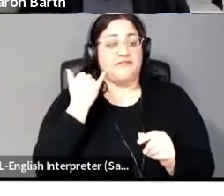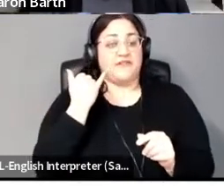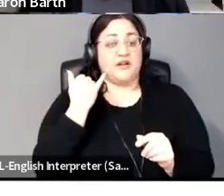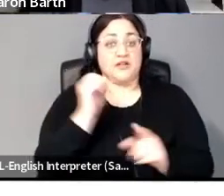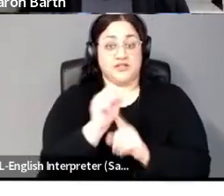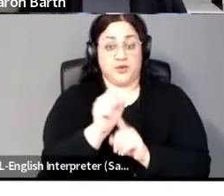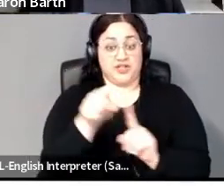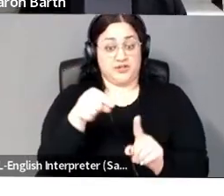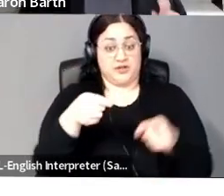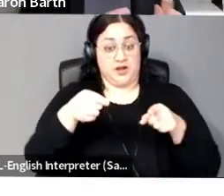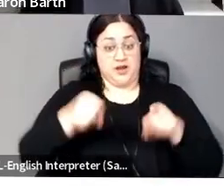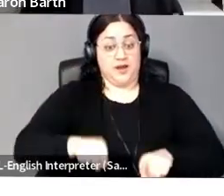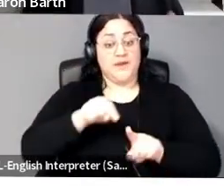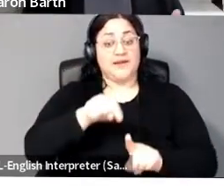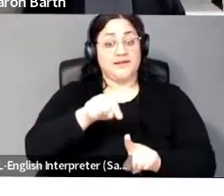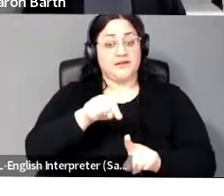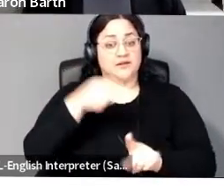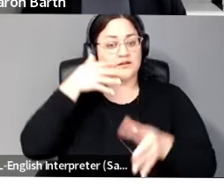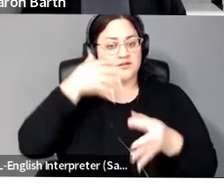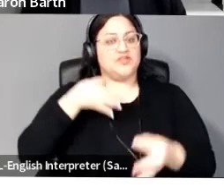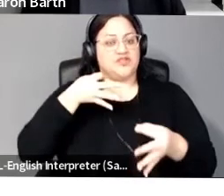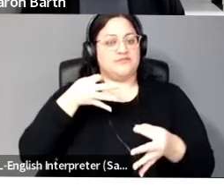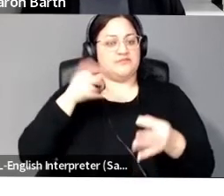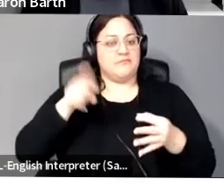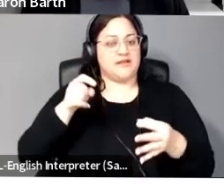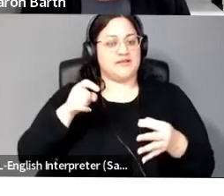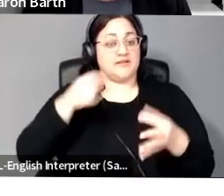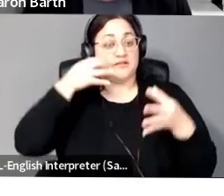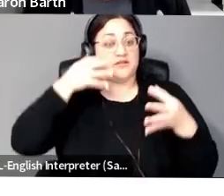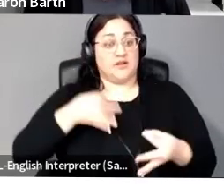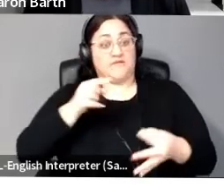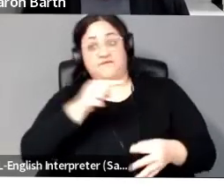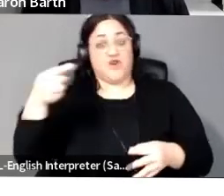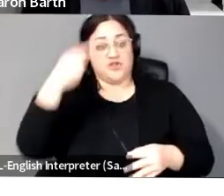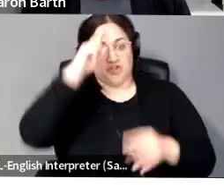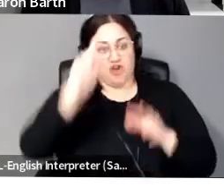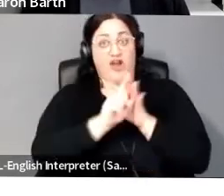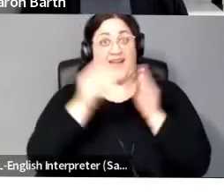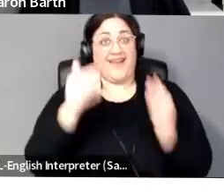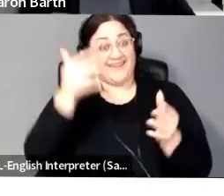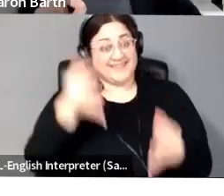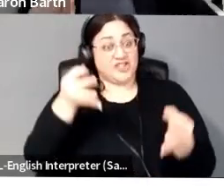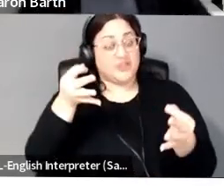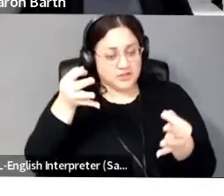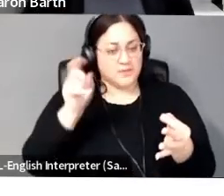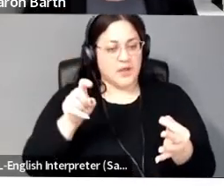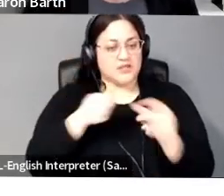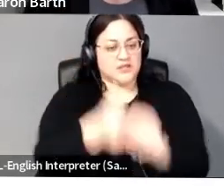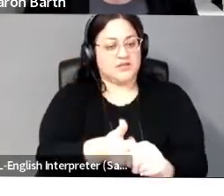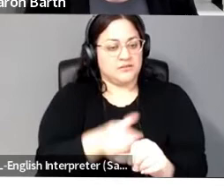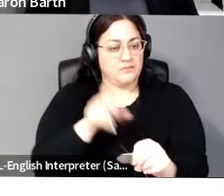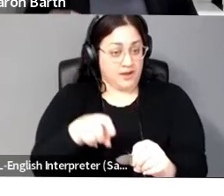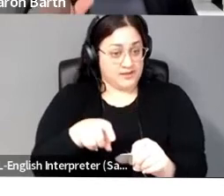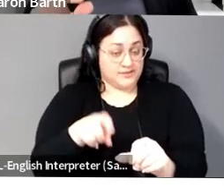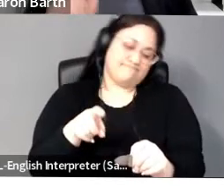Ask yourself, am I too focused on that first thing? And the insight is this. Now, the first thing that comes into